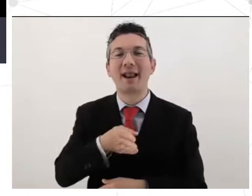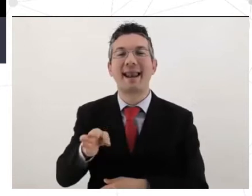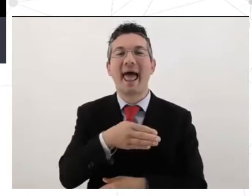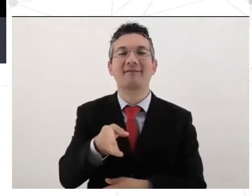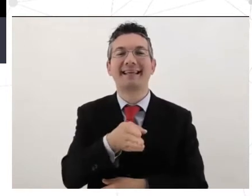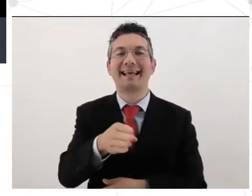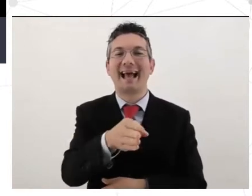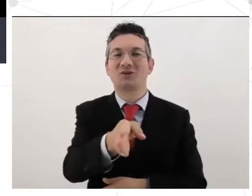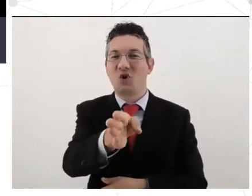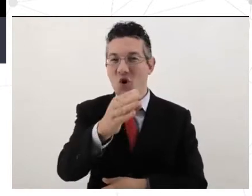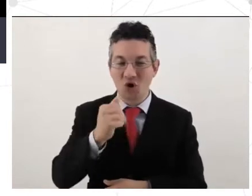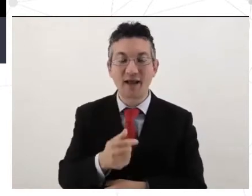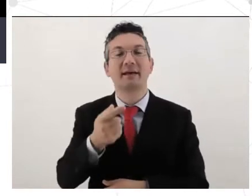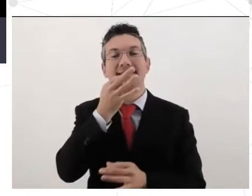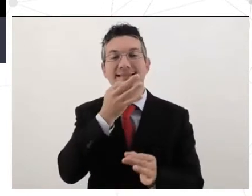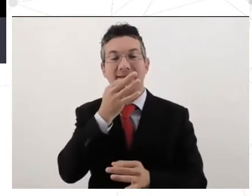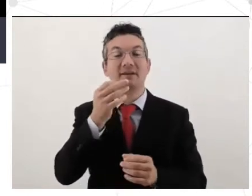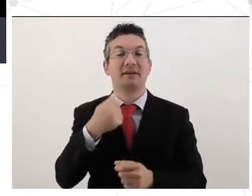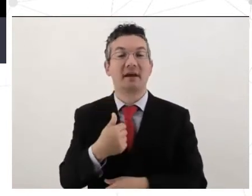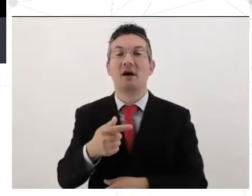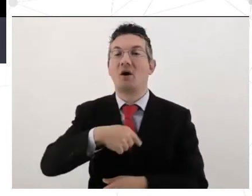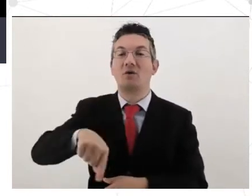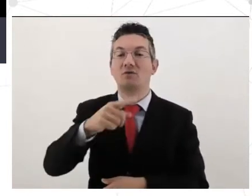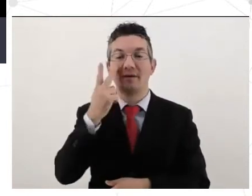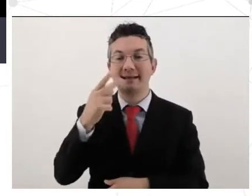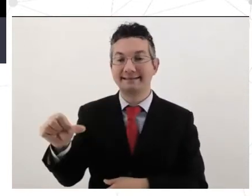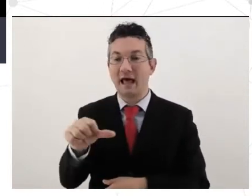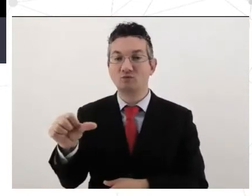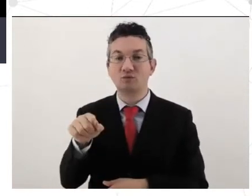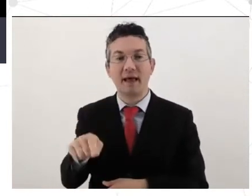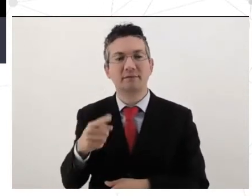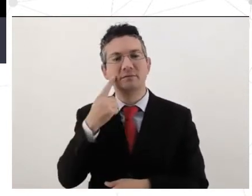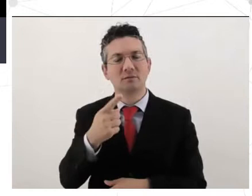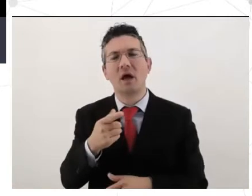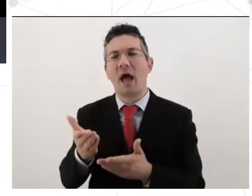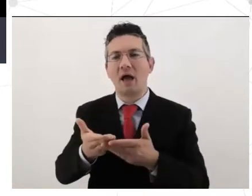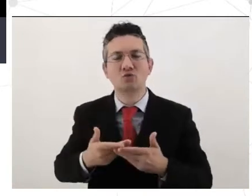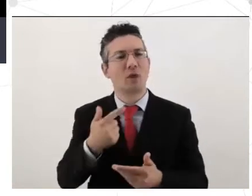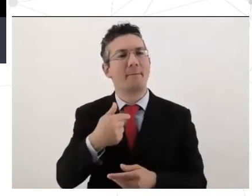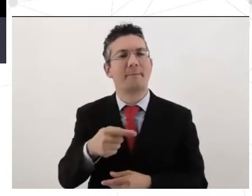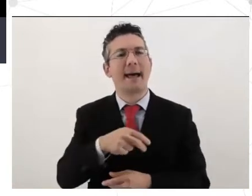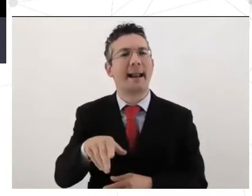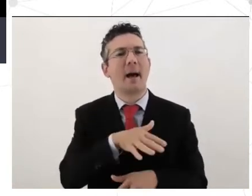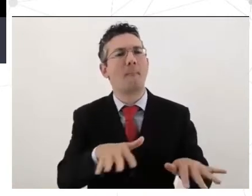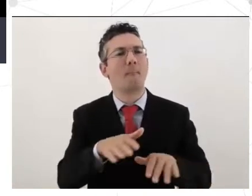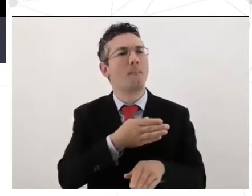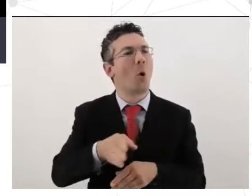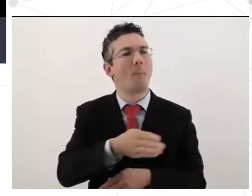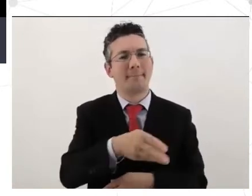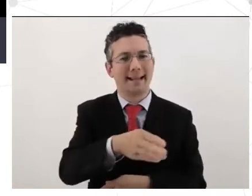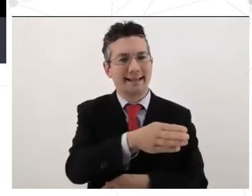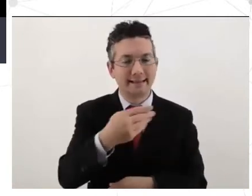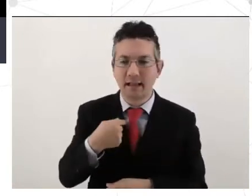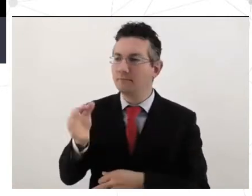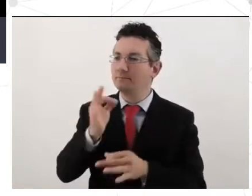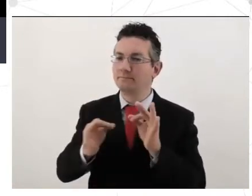Now, for those of you who are familiar with Soundscape, we're continually evolving and refining the application and adding new capabilities to it.